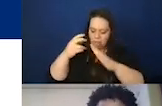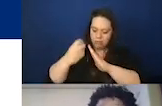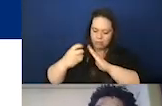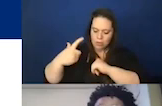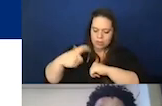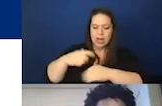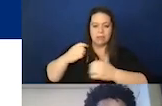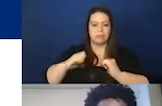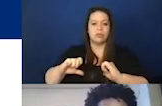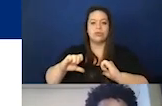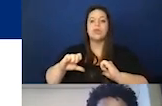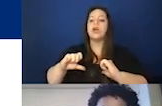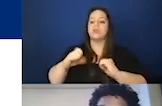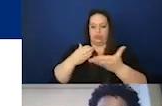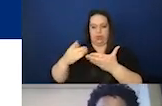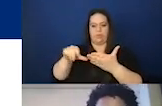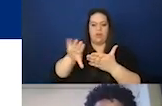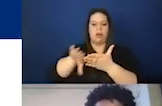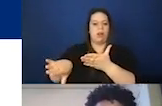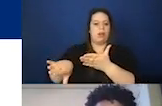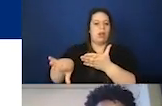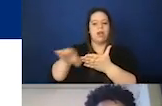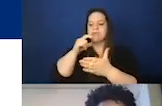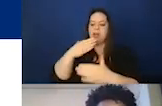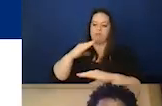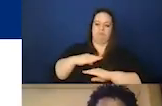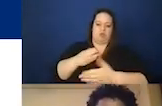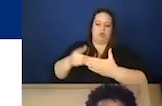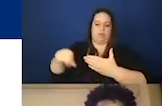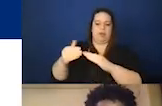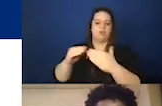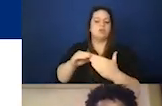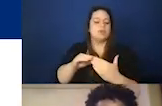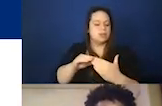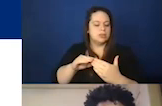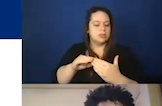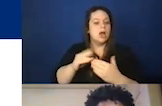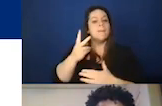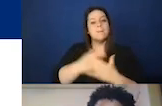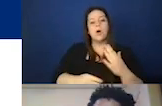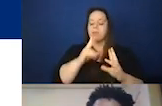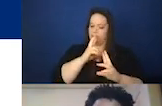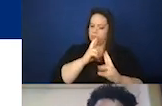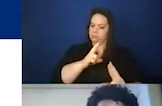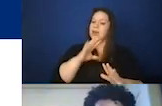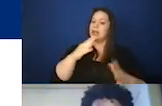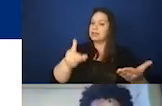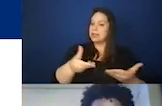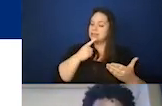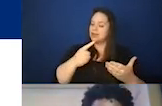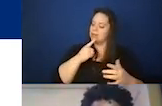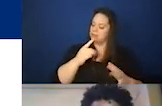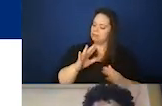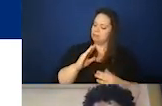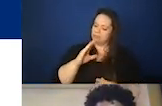service of underrepresented and underserved communities. Both of our distinguished guests have extensive and impressive bios, so